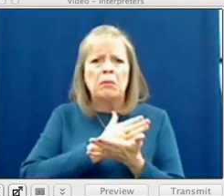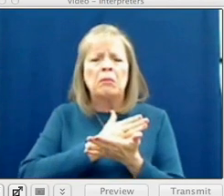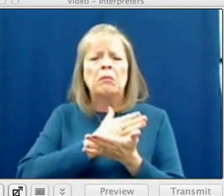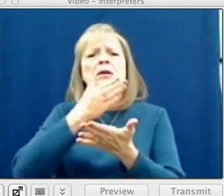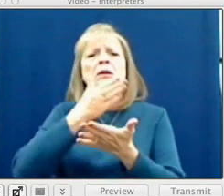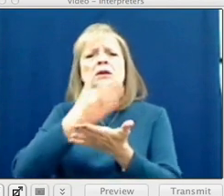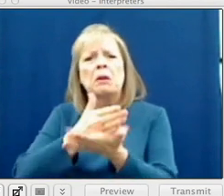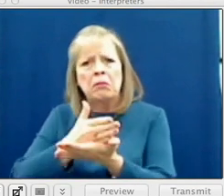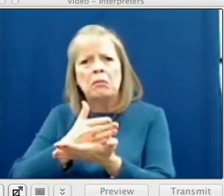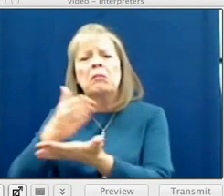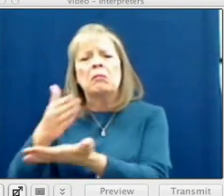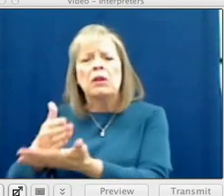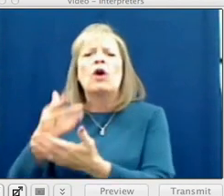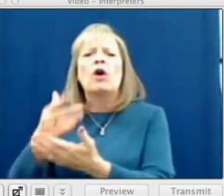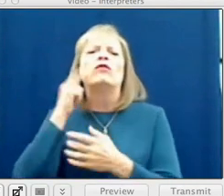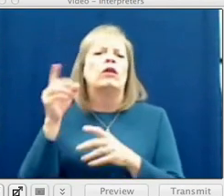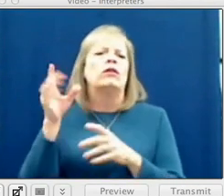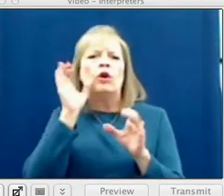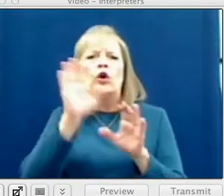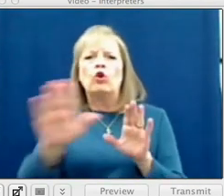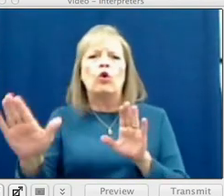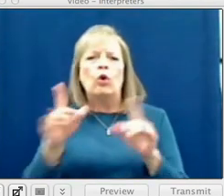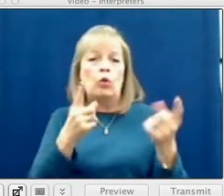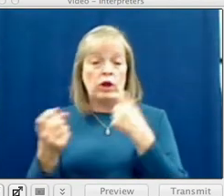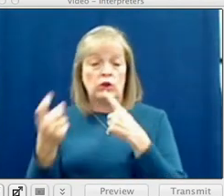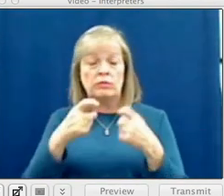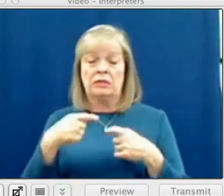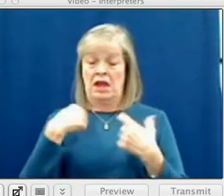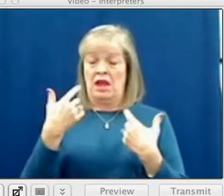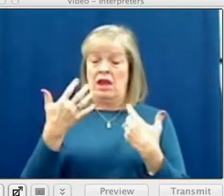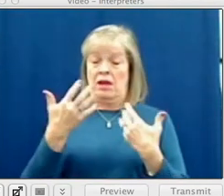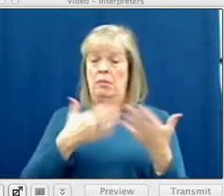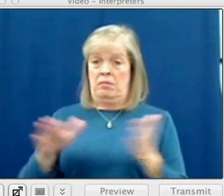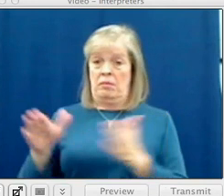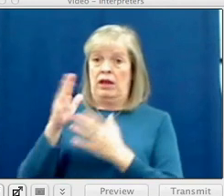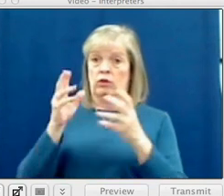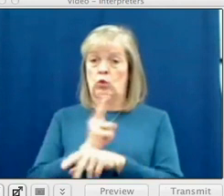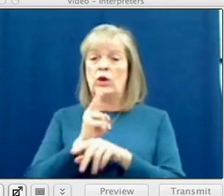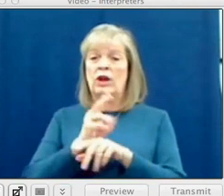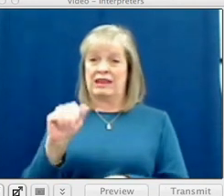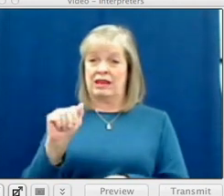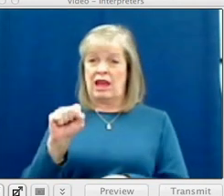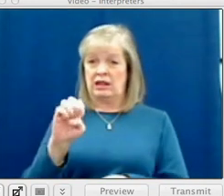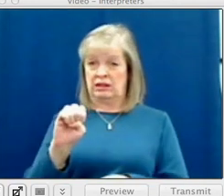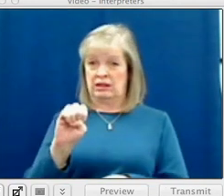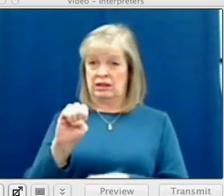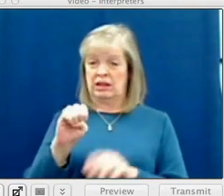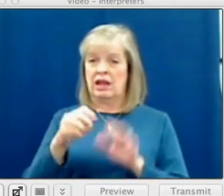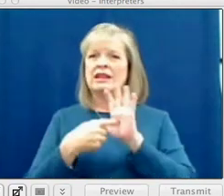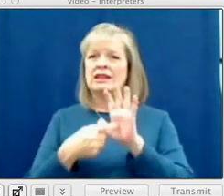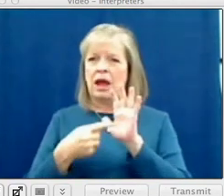this. I'm going to be using case examples, and these case examples have been chosen because I'm trying to illustrate the